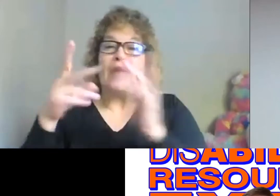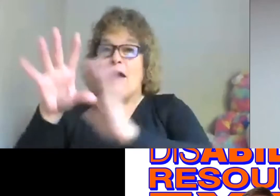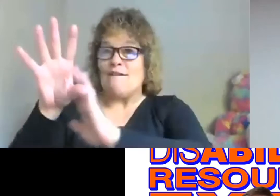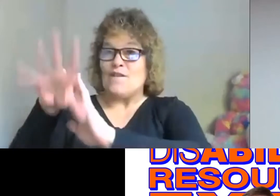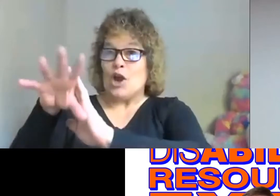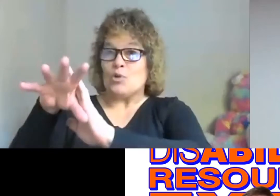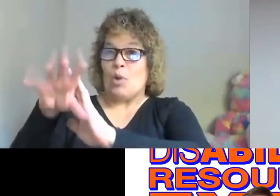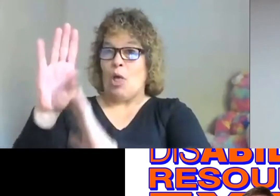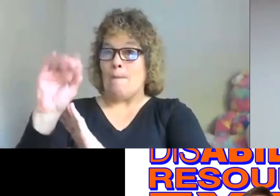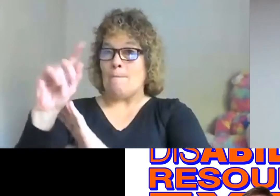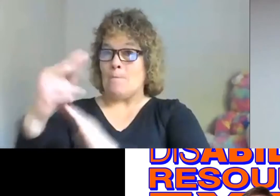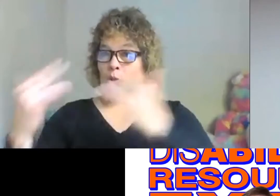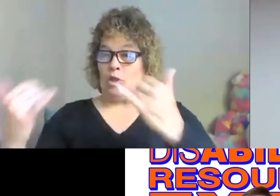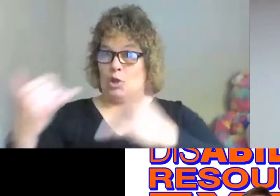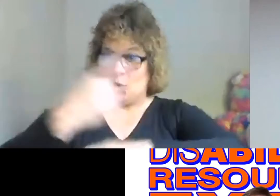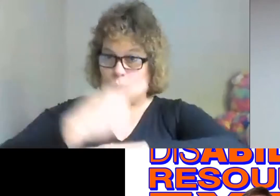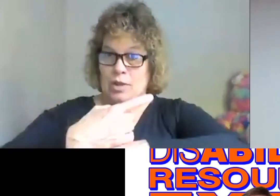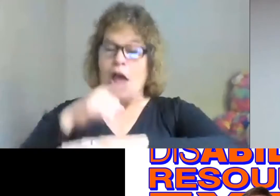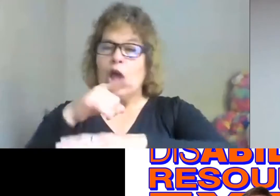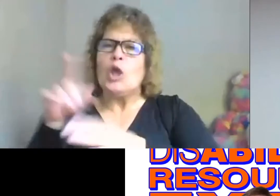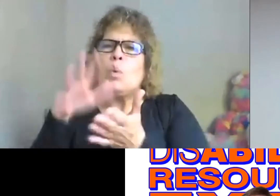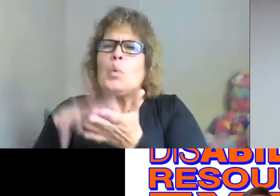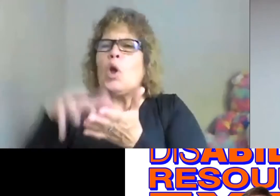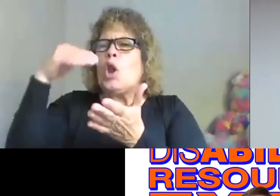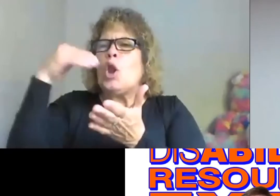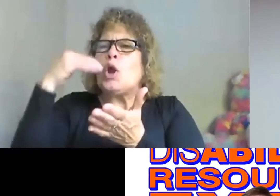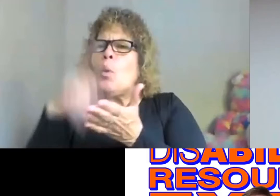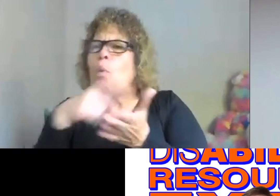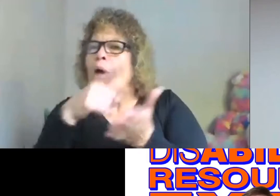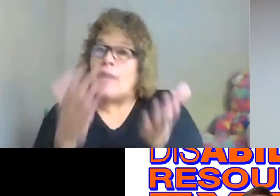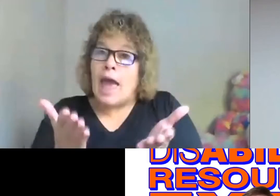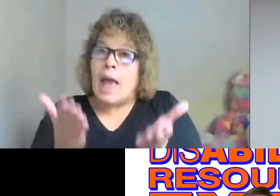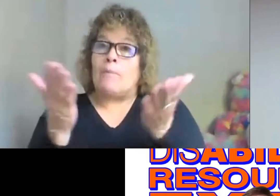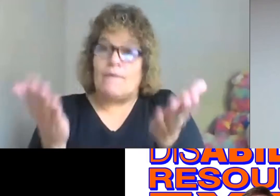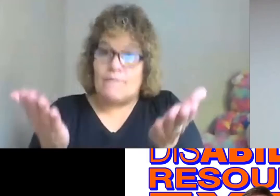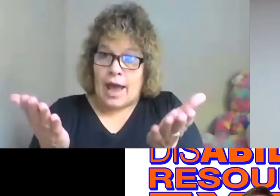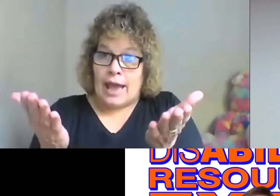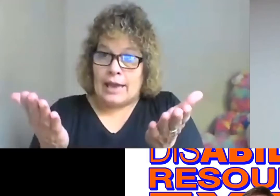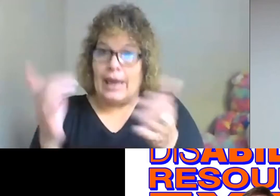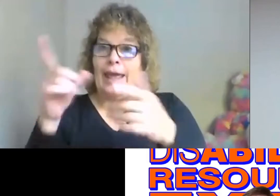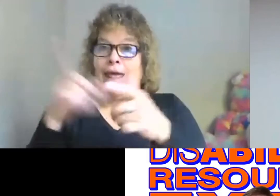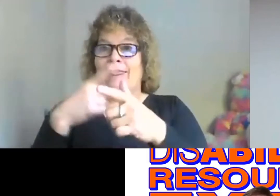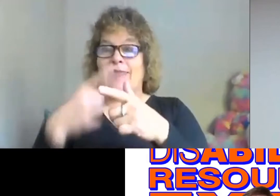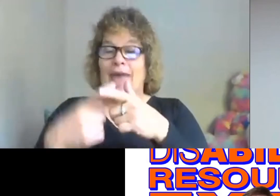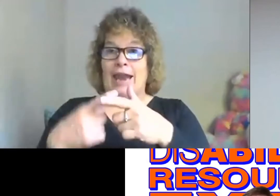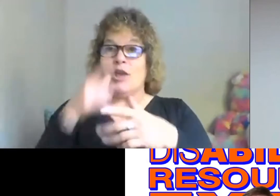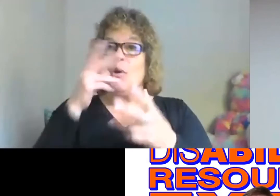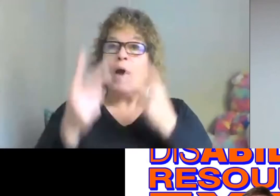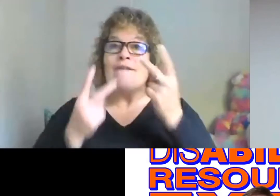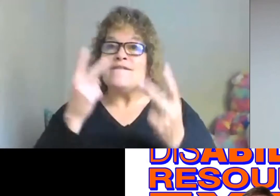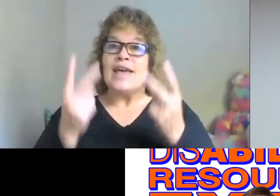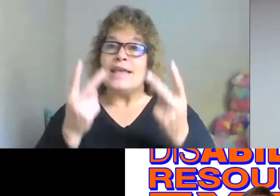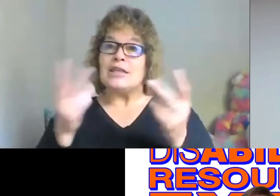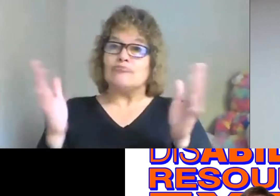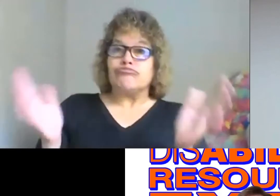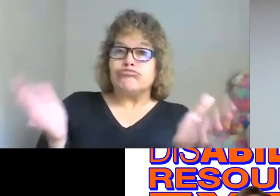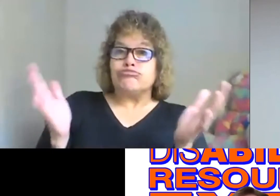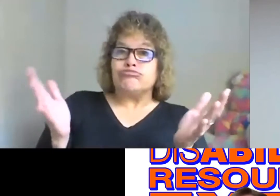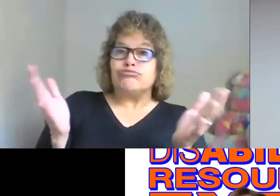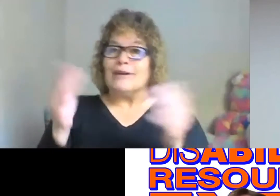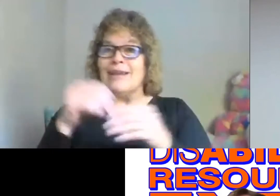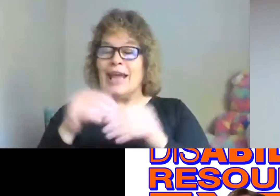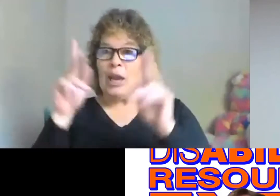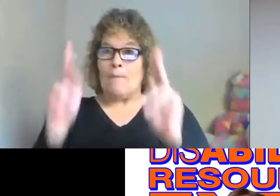today. You're going to learn a little bit about what they provide, and then you're going to get to visit with them up close and personal in